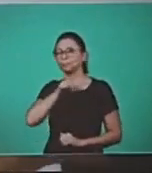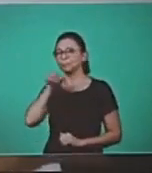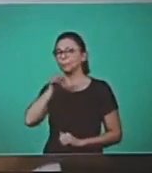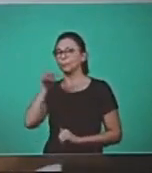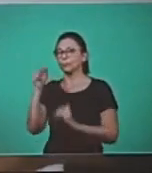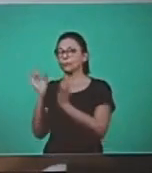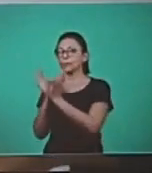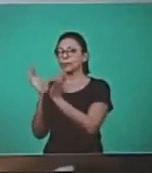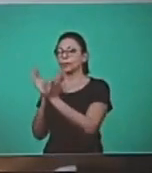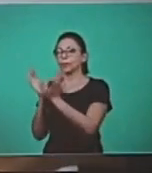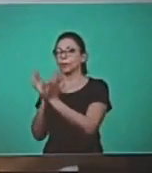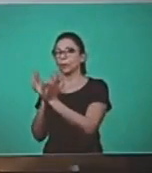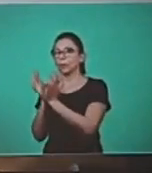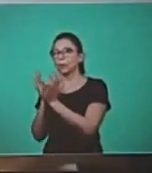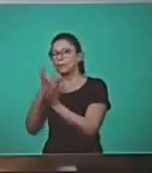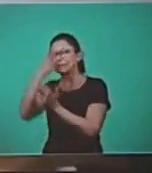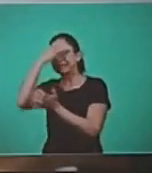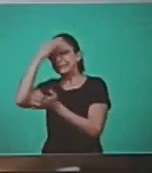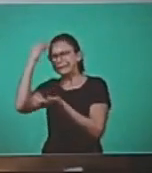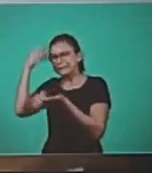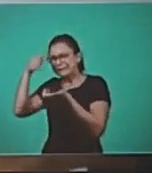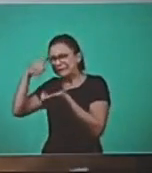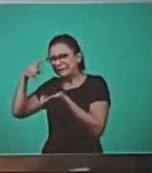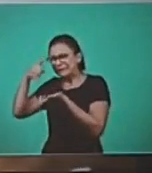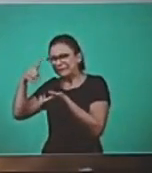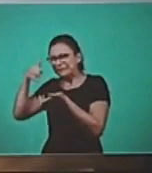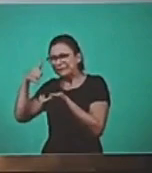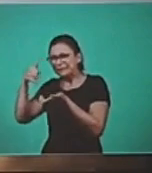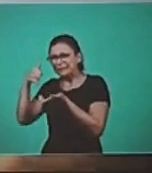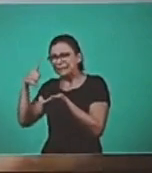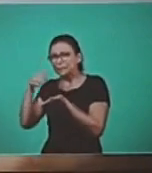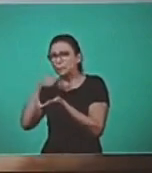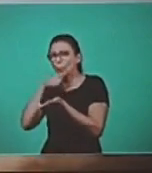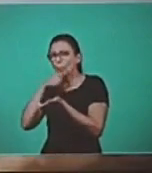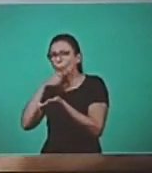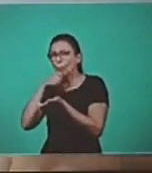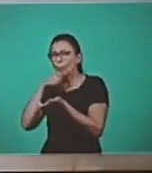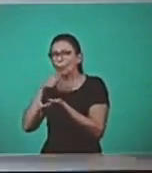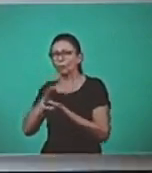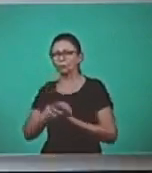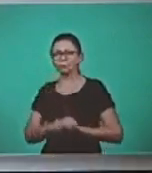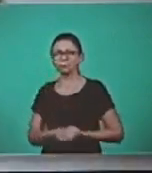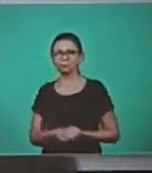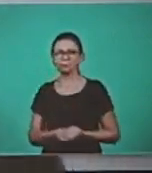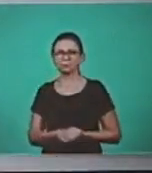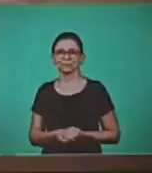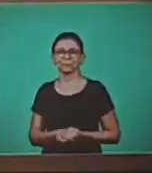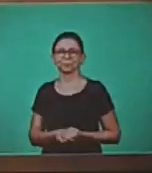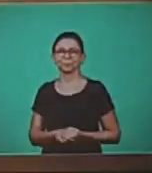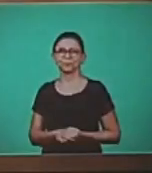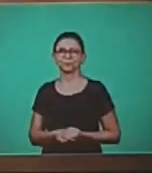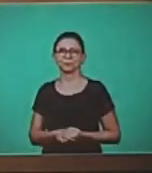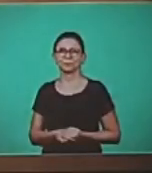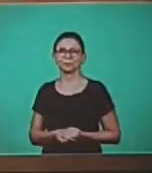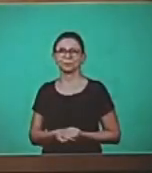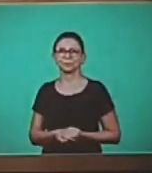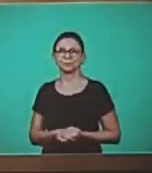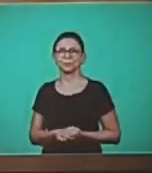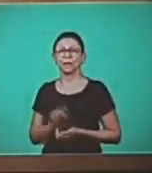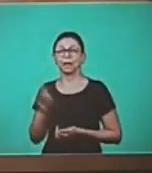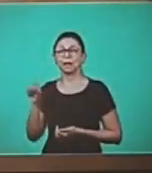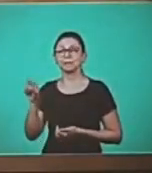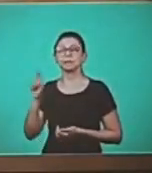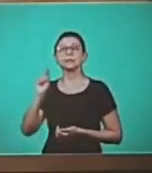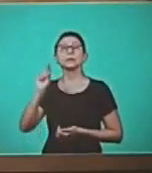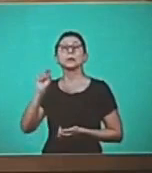25. Those who were foolish took their lamp and took no oil with them. Very well, is this the